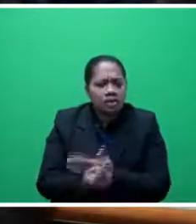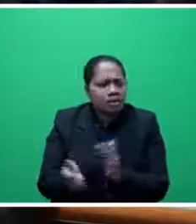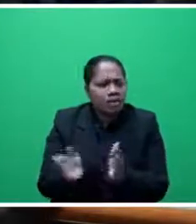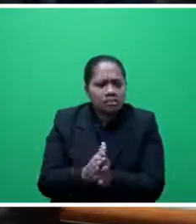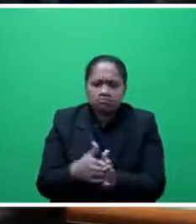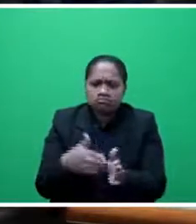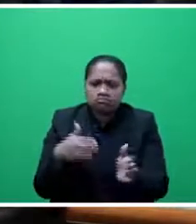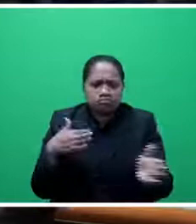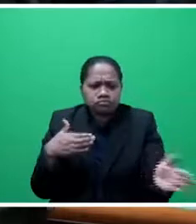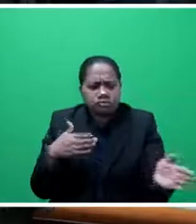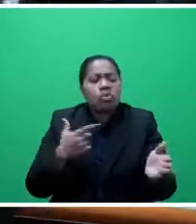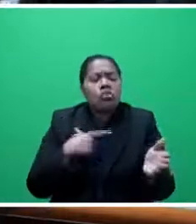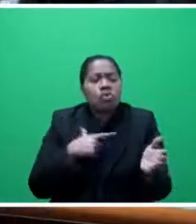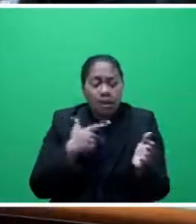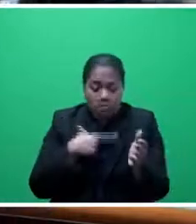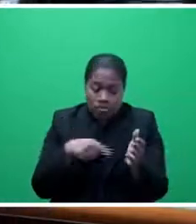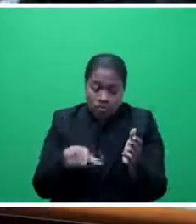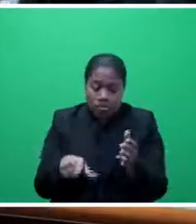basic